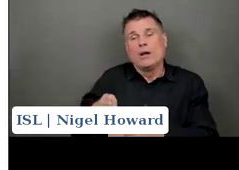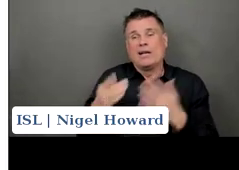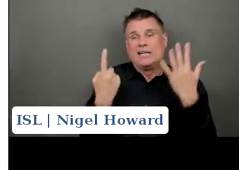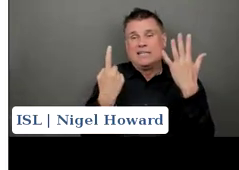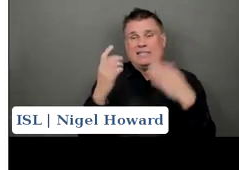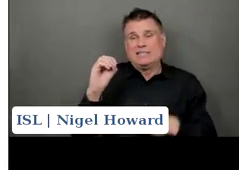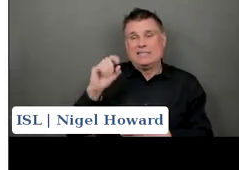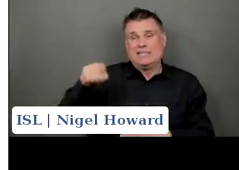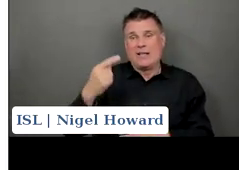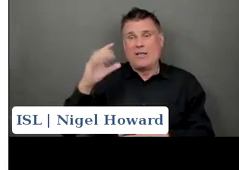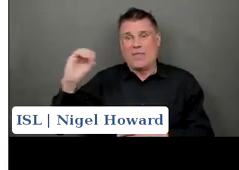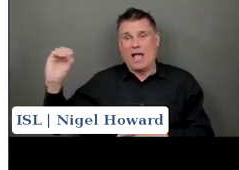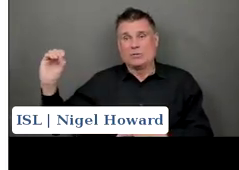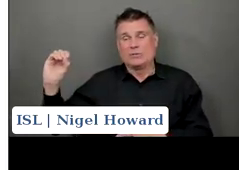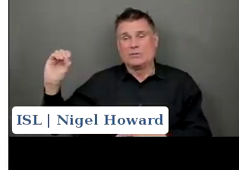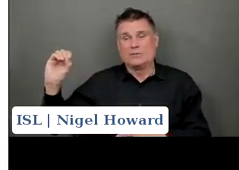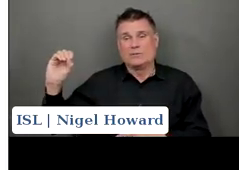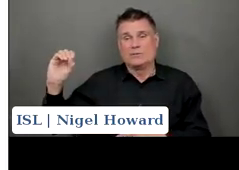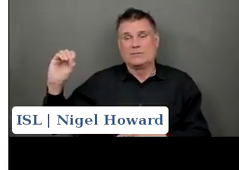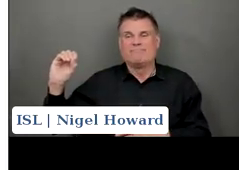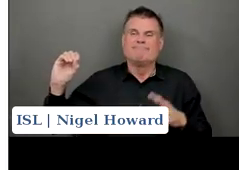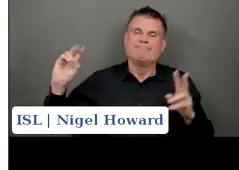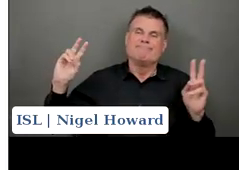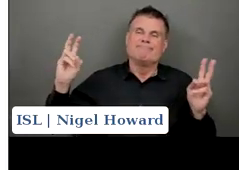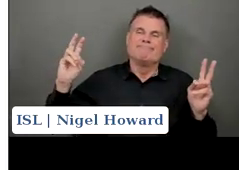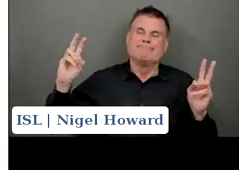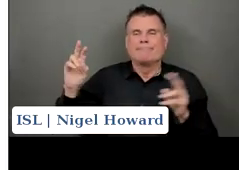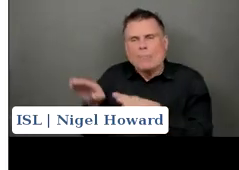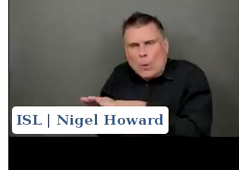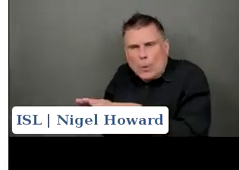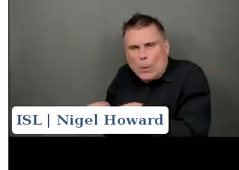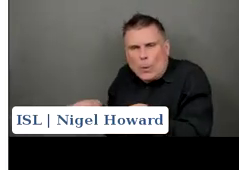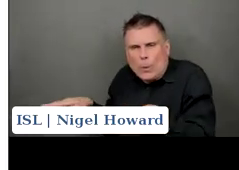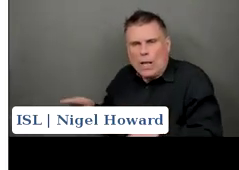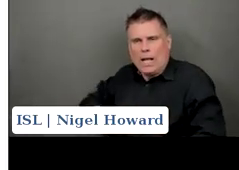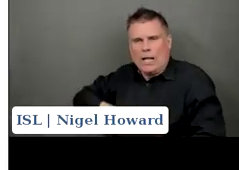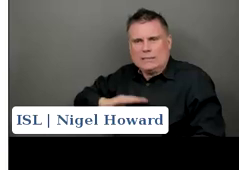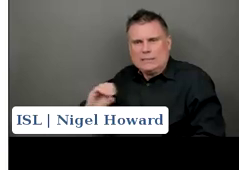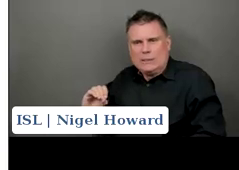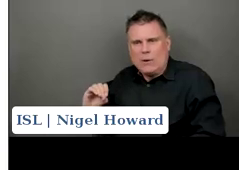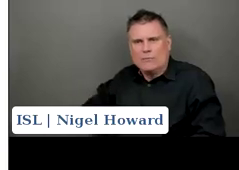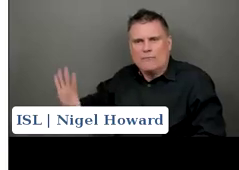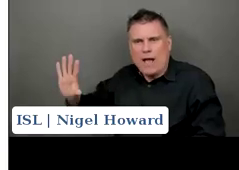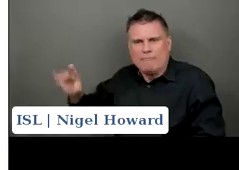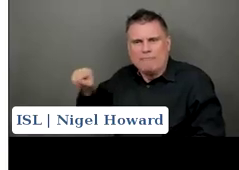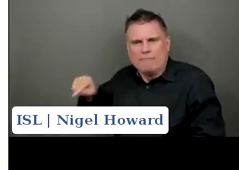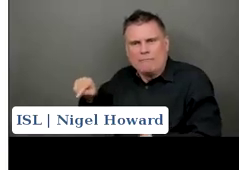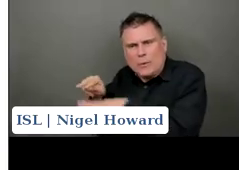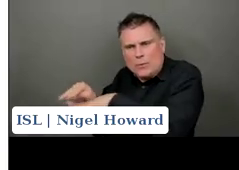about 47,000 in National School Nutrition Program. These were the main programs. The other ones I won't talk about